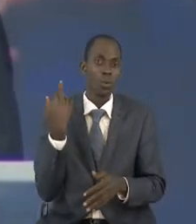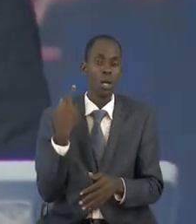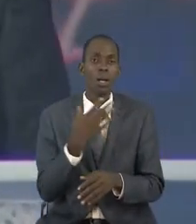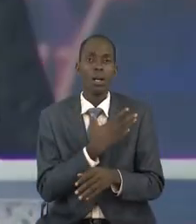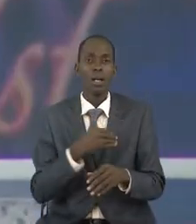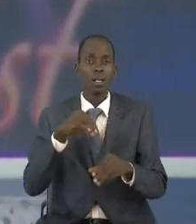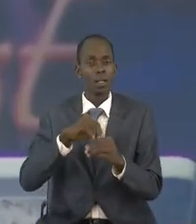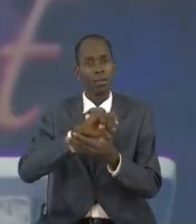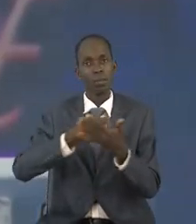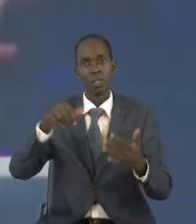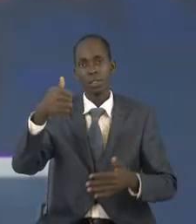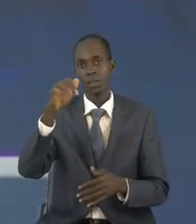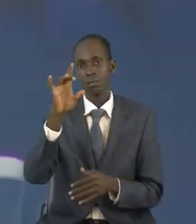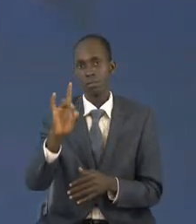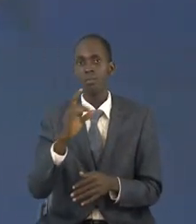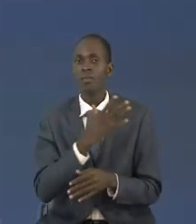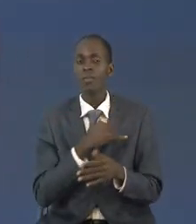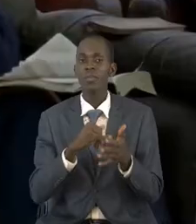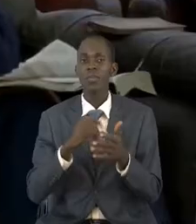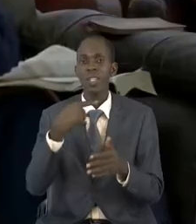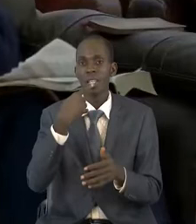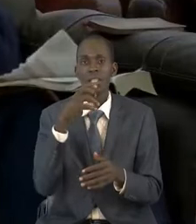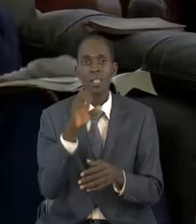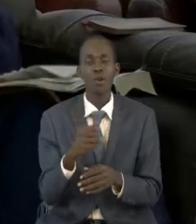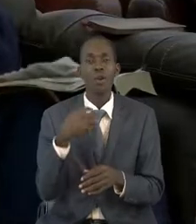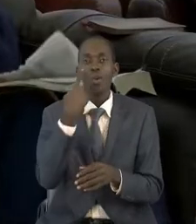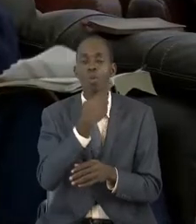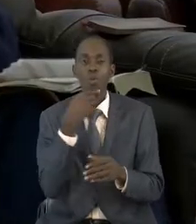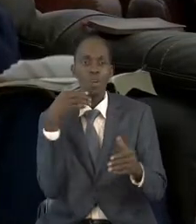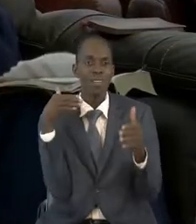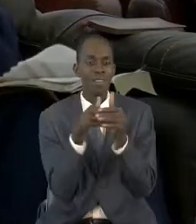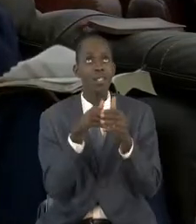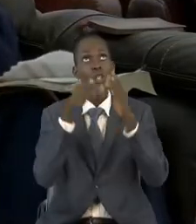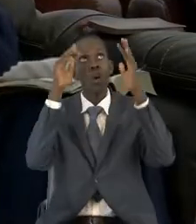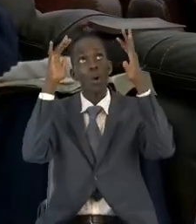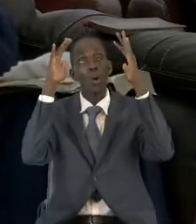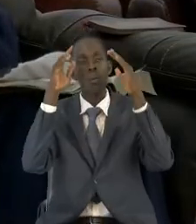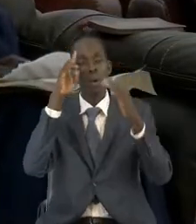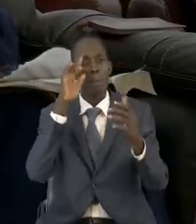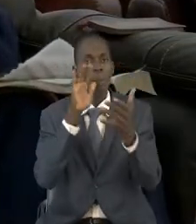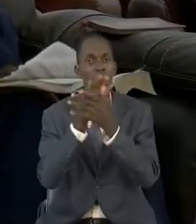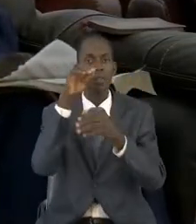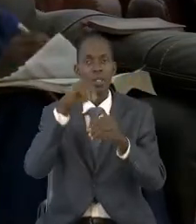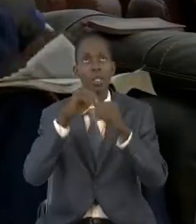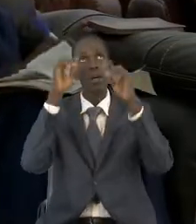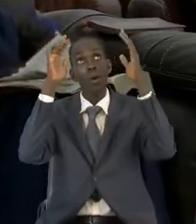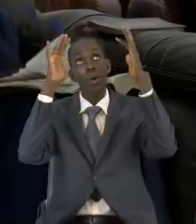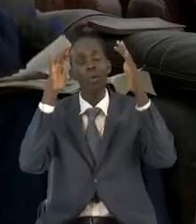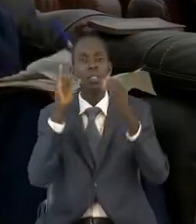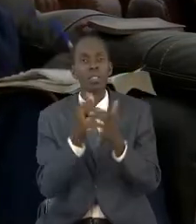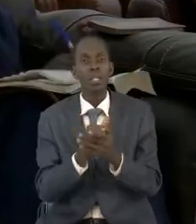18, he tells us who against hope believed in hope that he